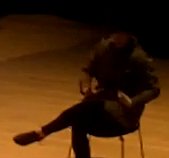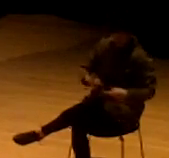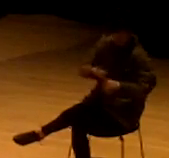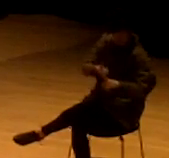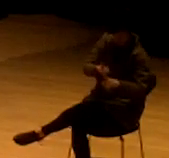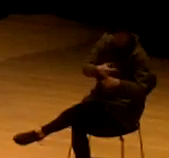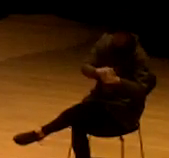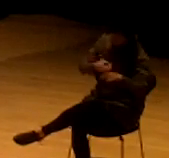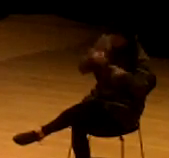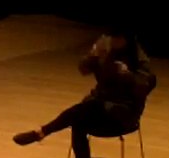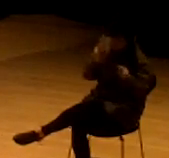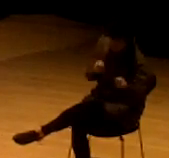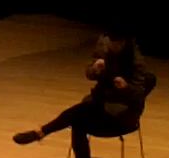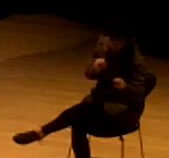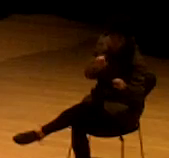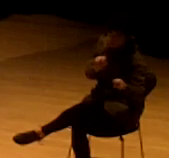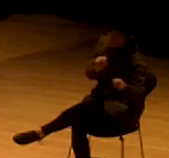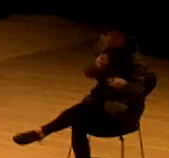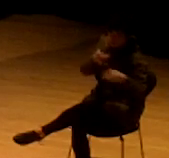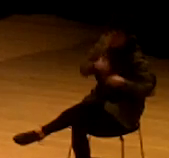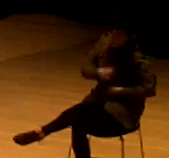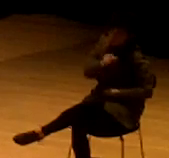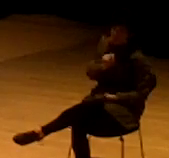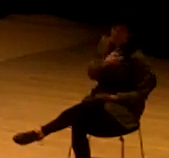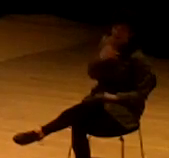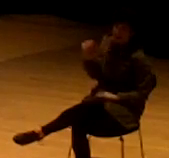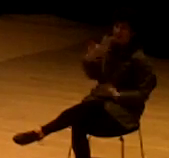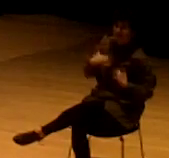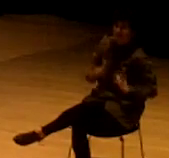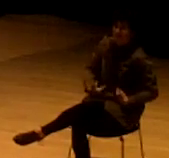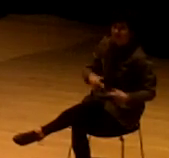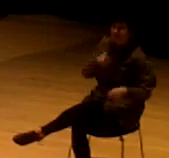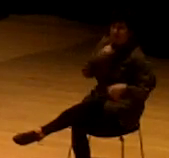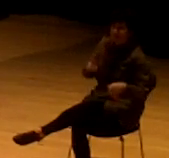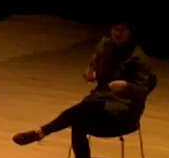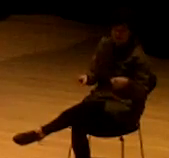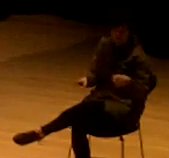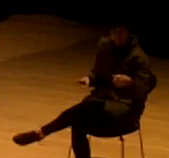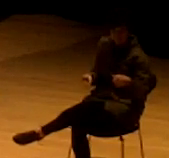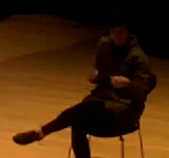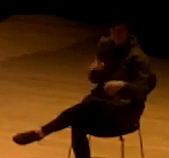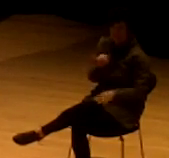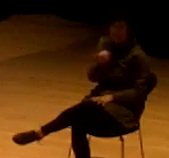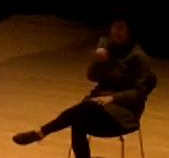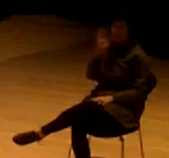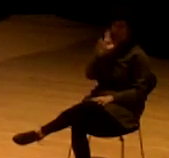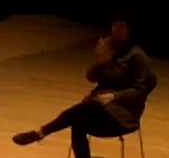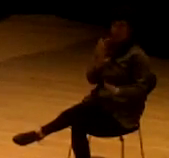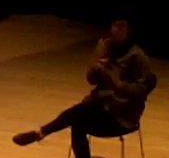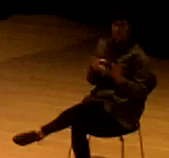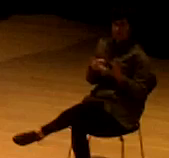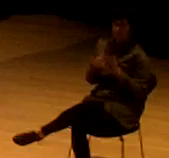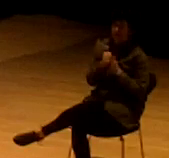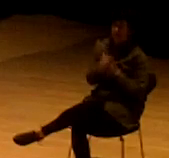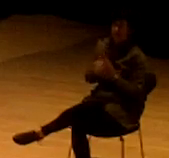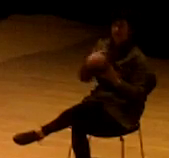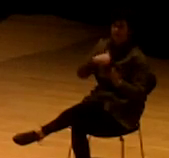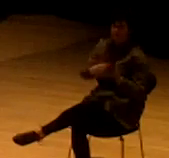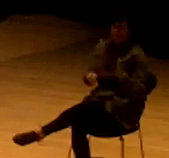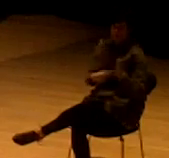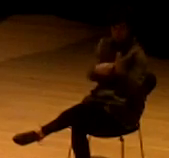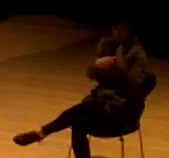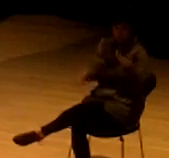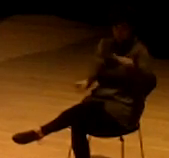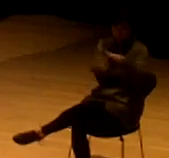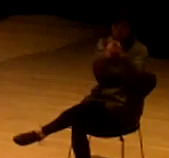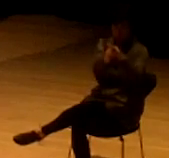me or Gregg. It's that the body's going to turn up what we need it to turn up. So if everything calms down and